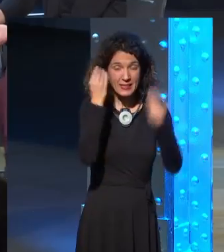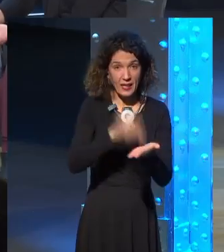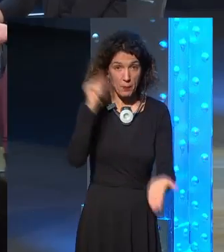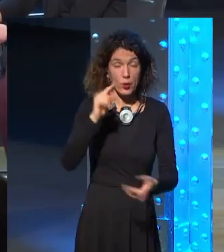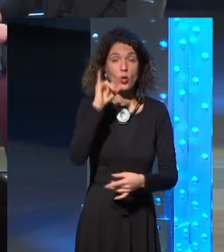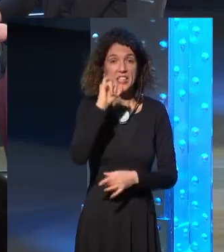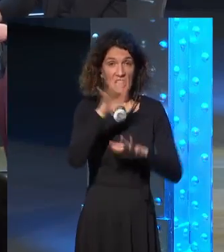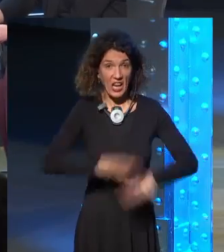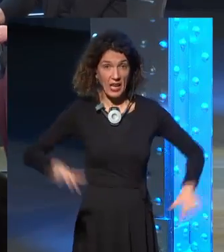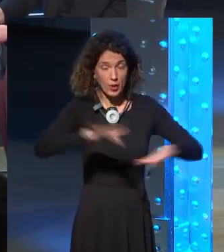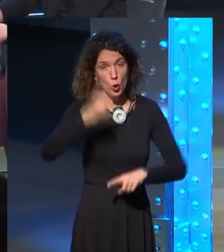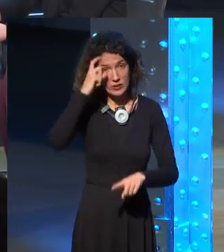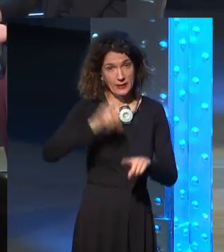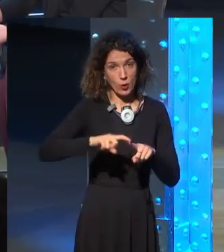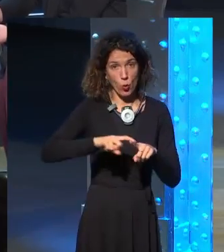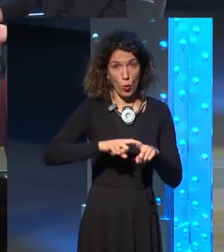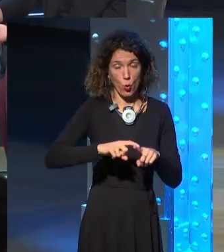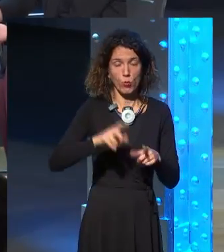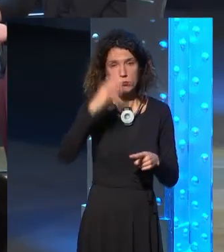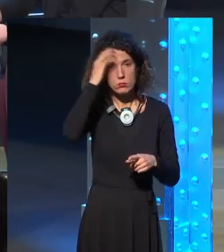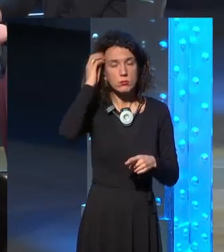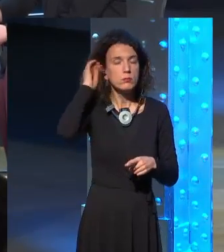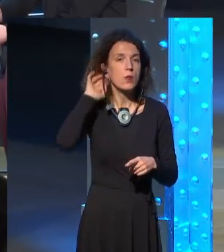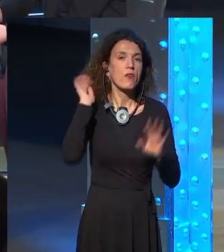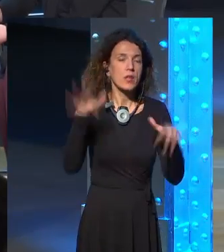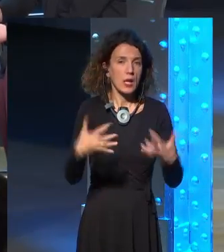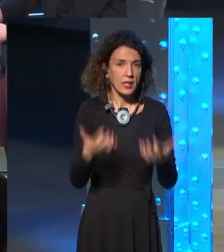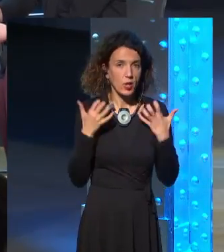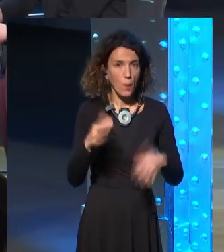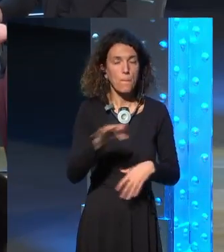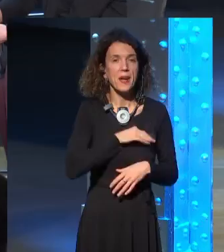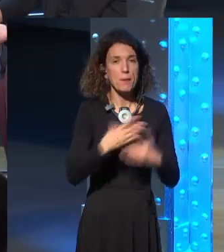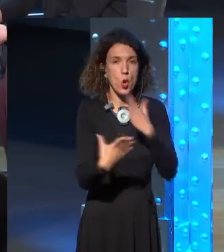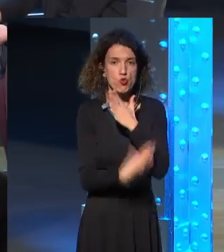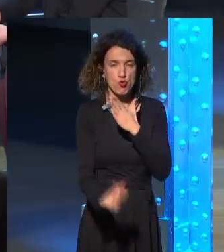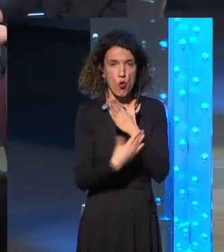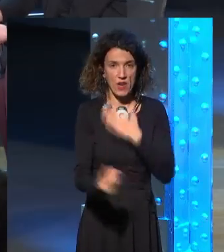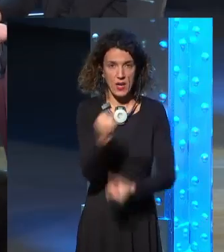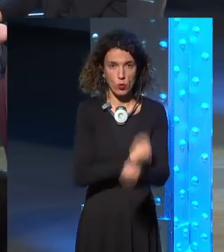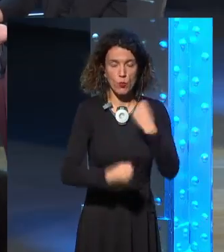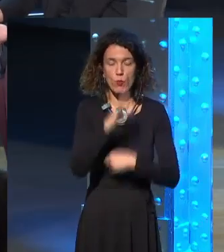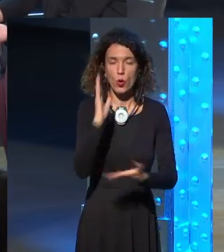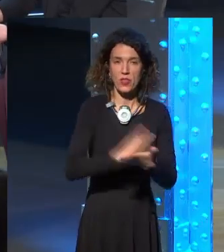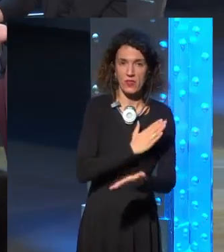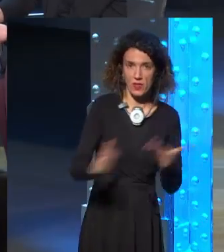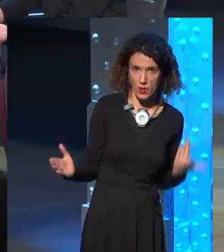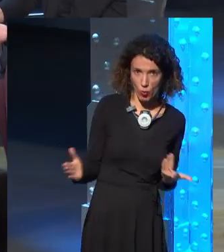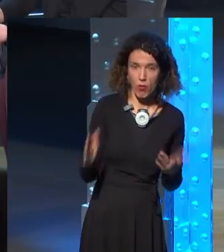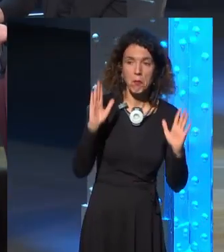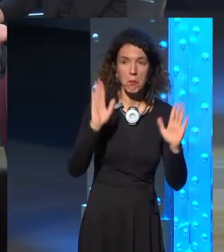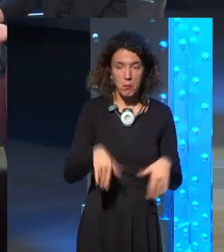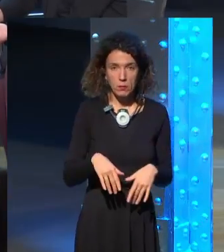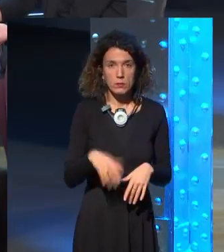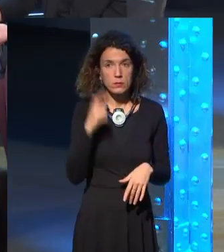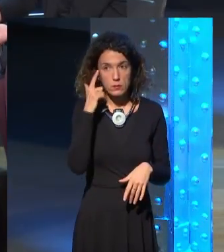a psychologist like Ragnhild, but he won the Nobel Prize in economics because of that distinction. And what he showed was